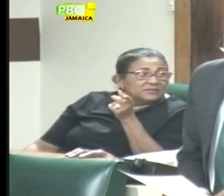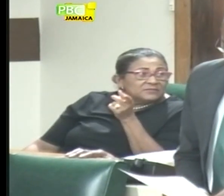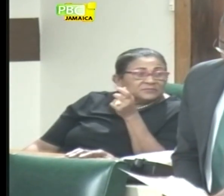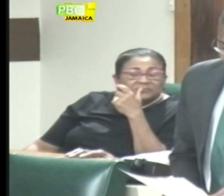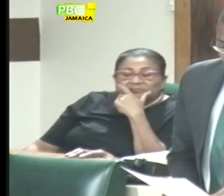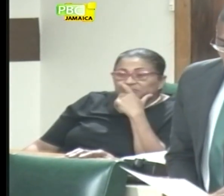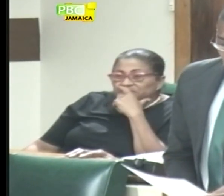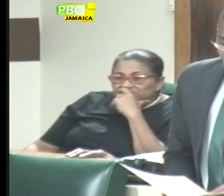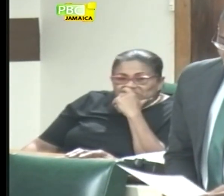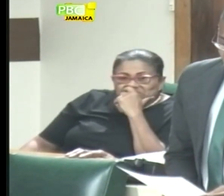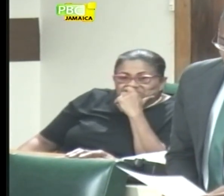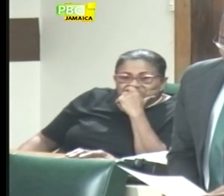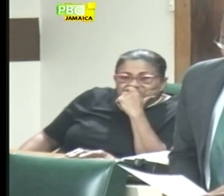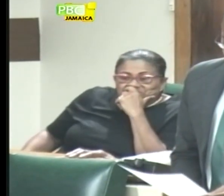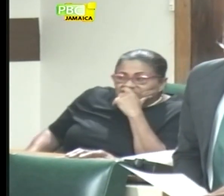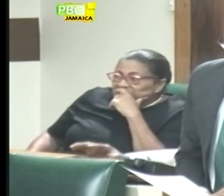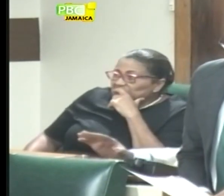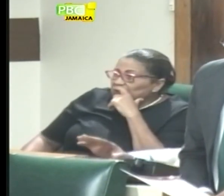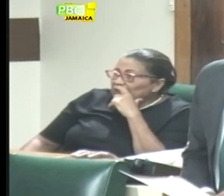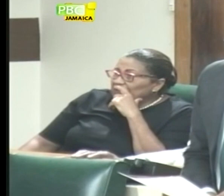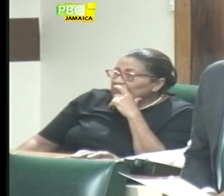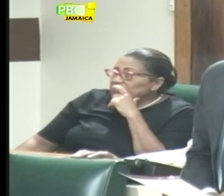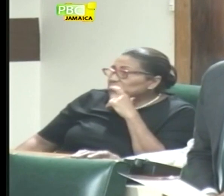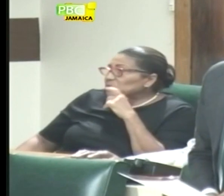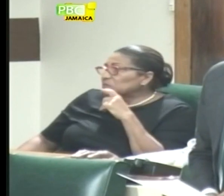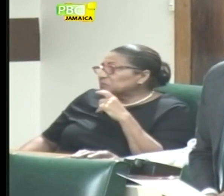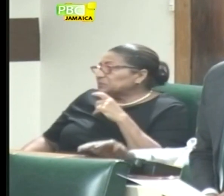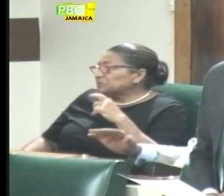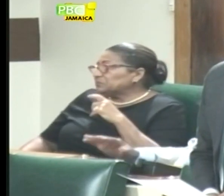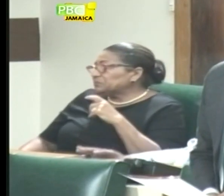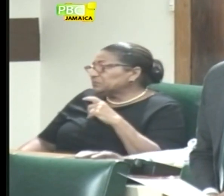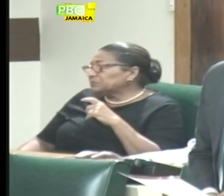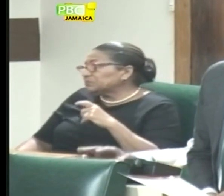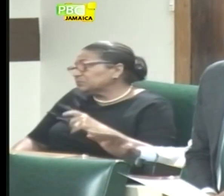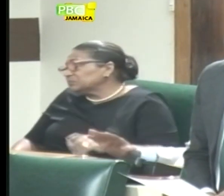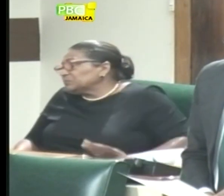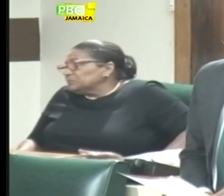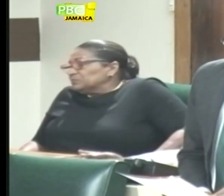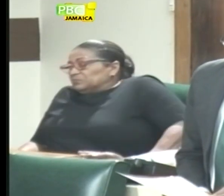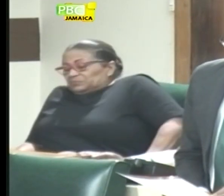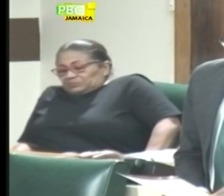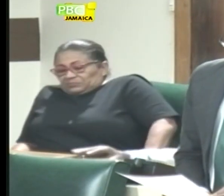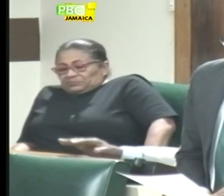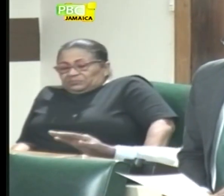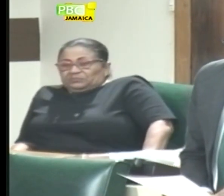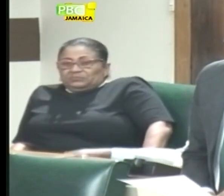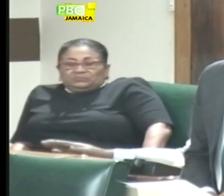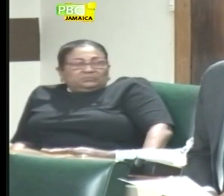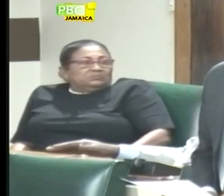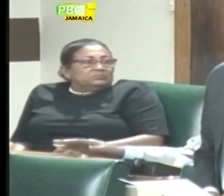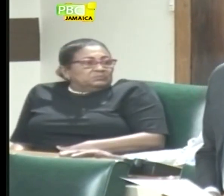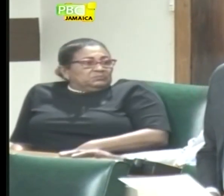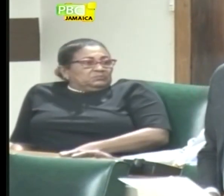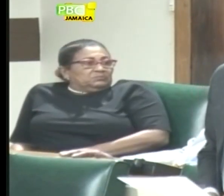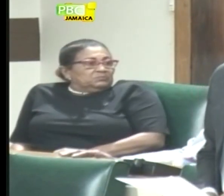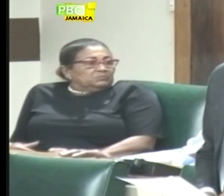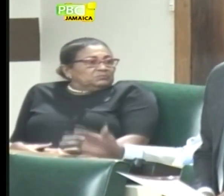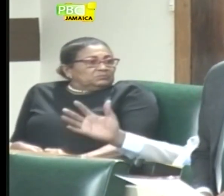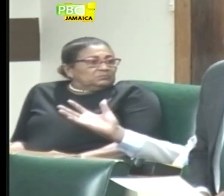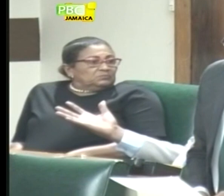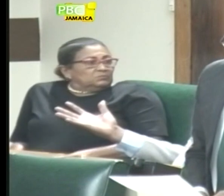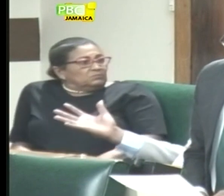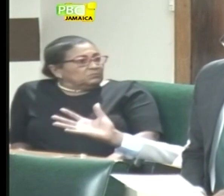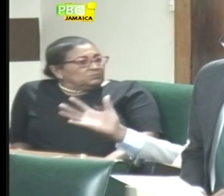license. Regulation 11 is being amended to create an offense where an operator fails to